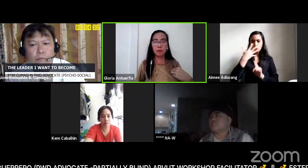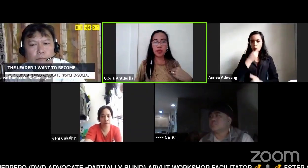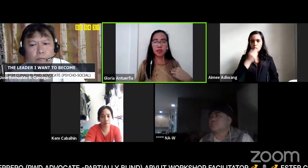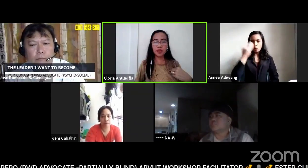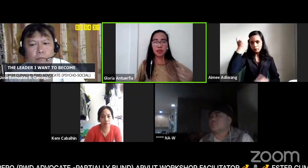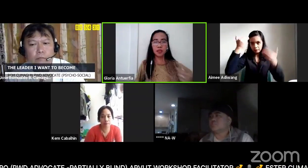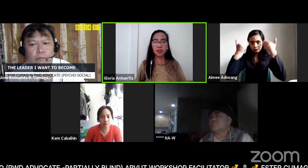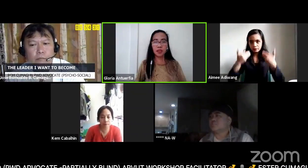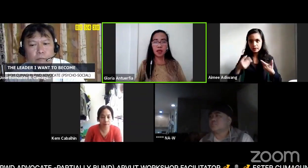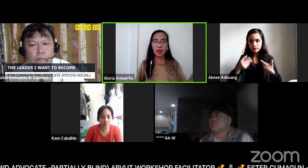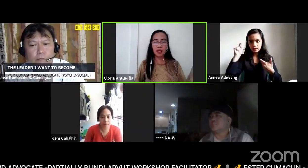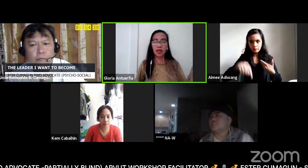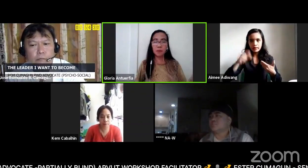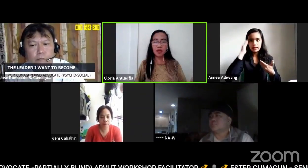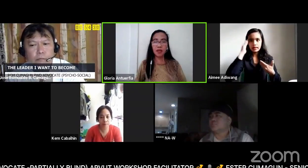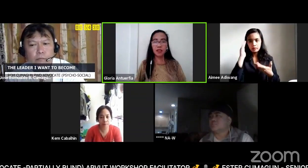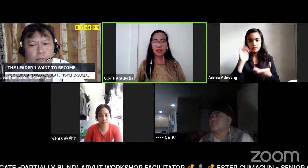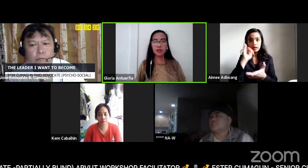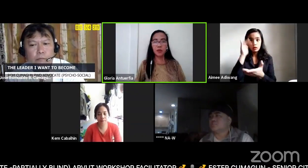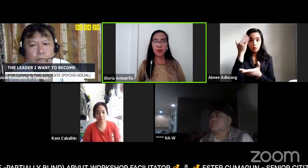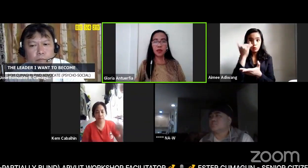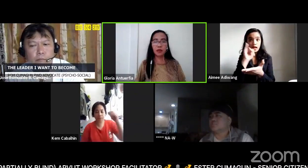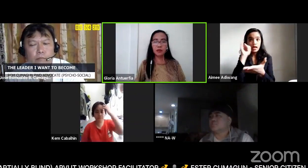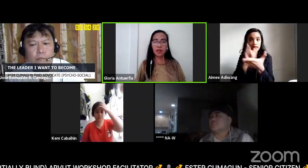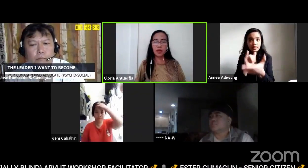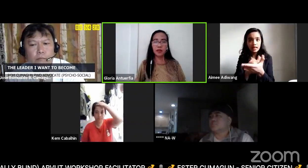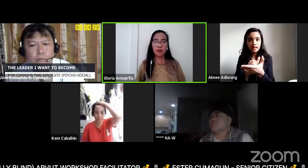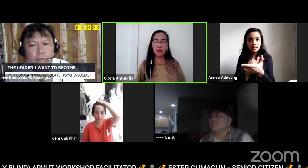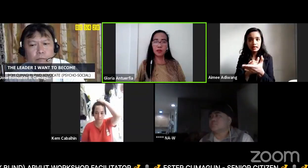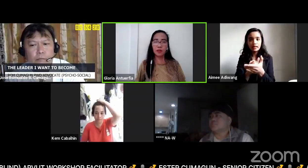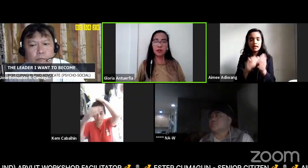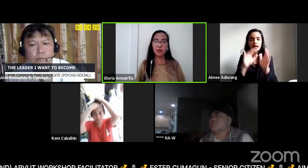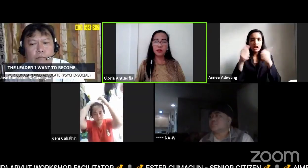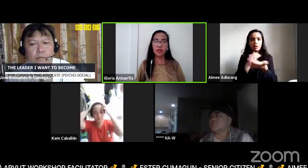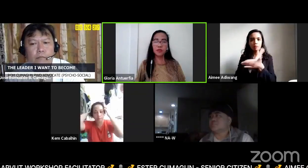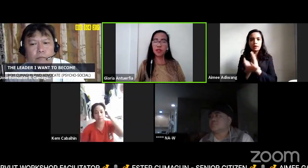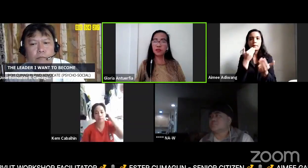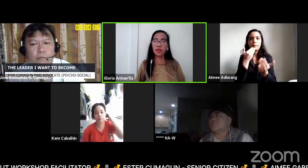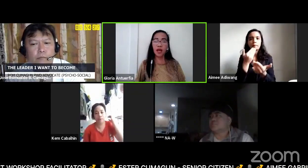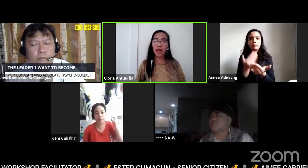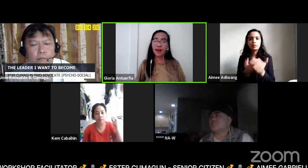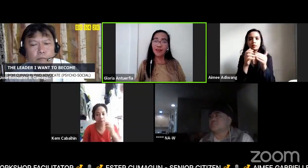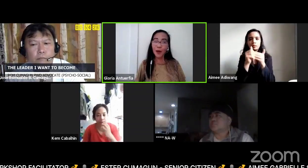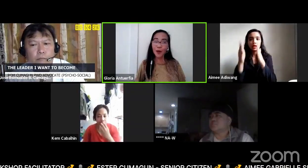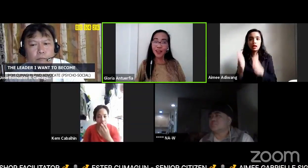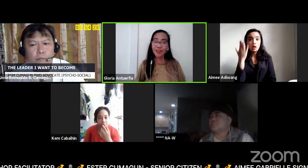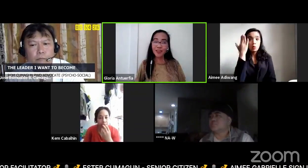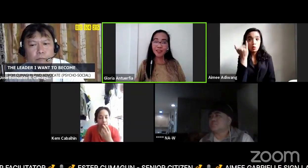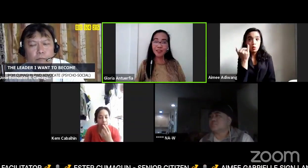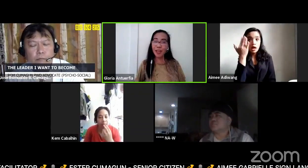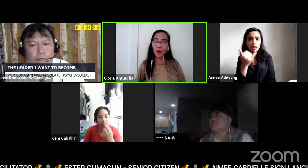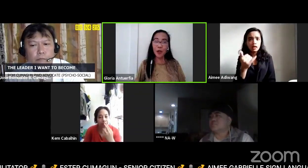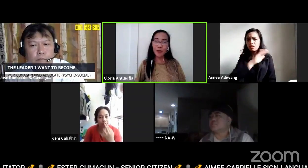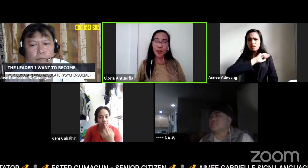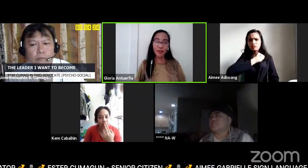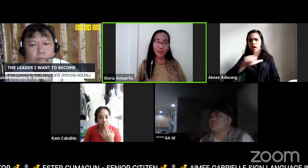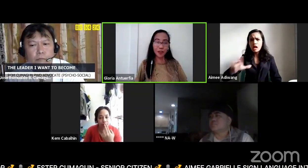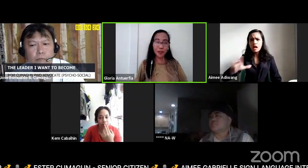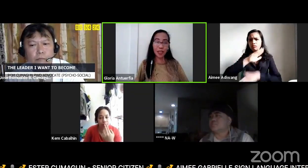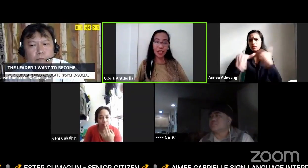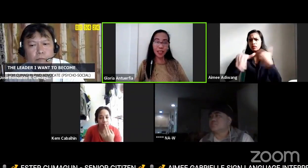So, because this is a big gut to be a good leader, friendly, because they are all leaders. They are